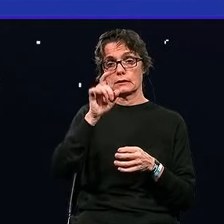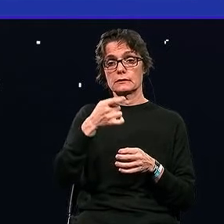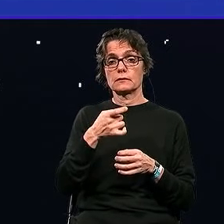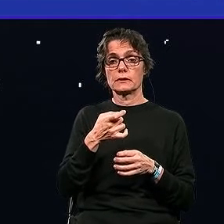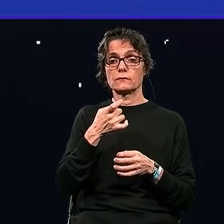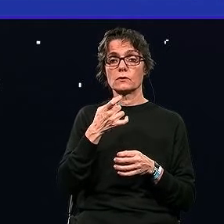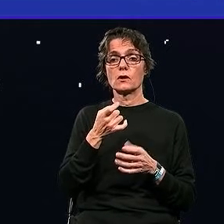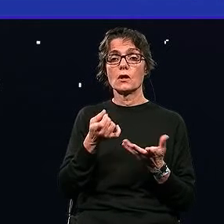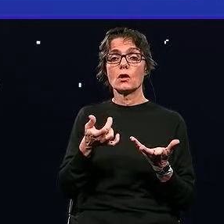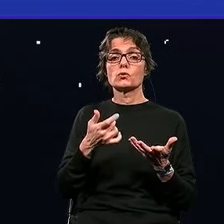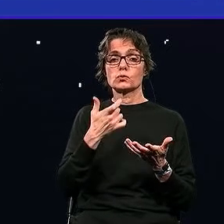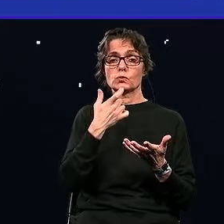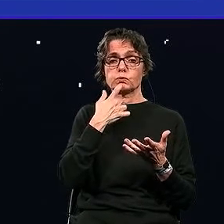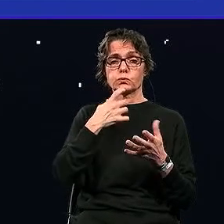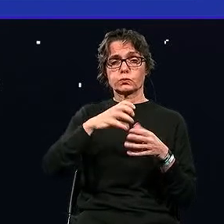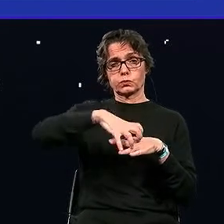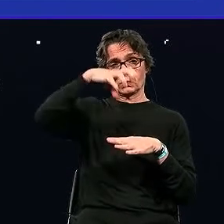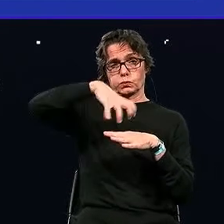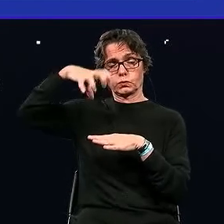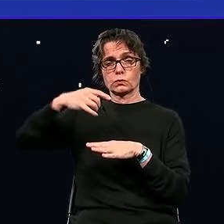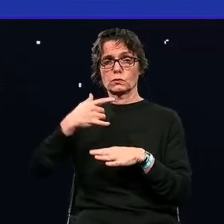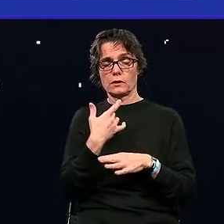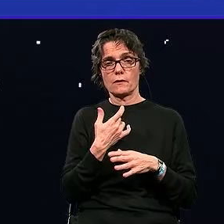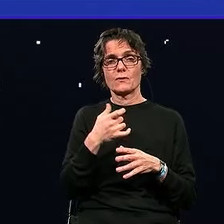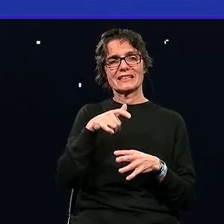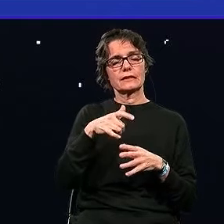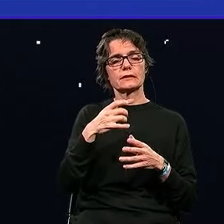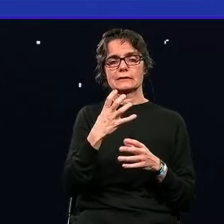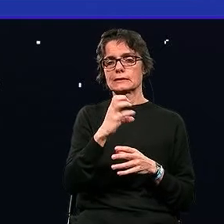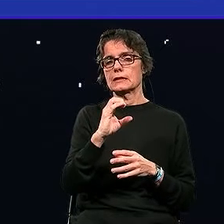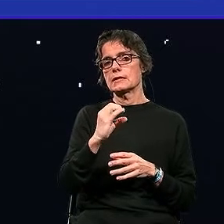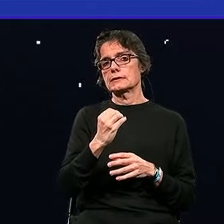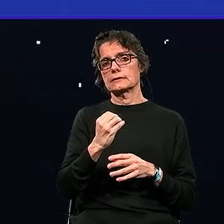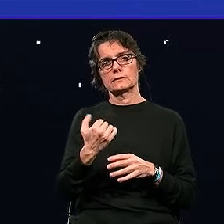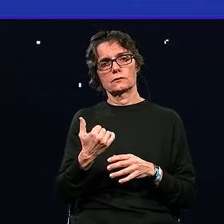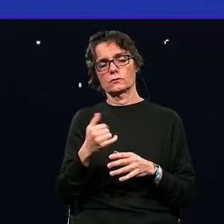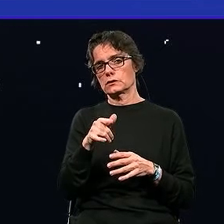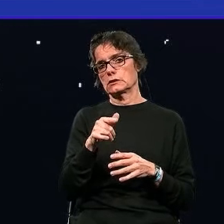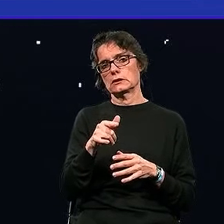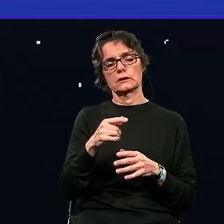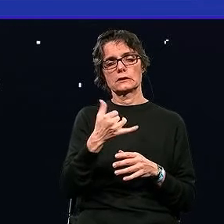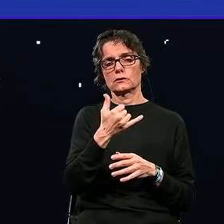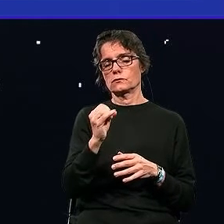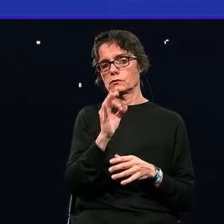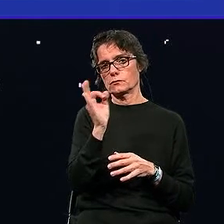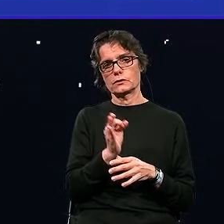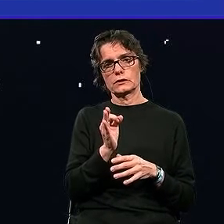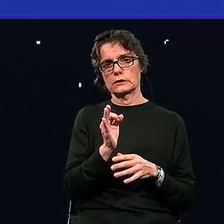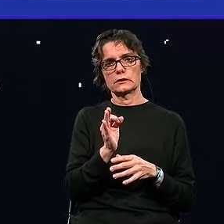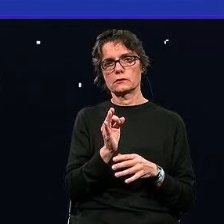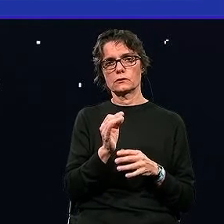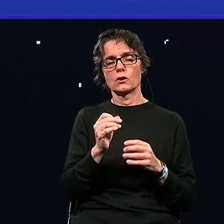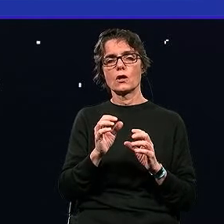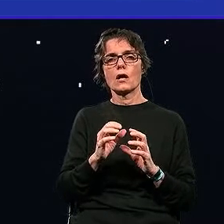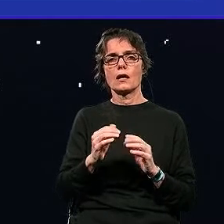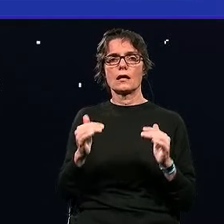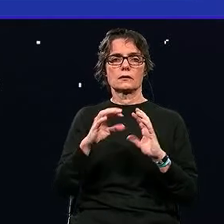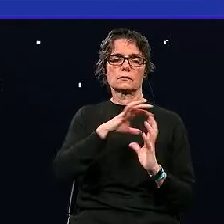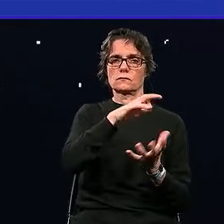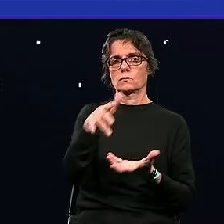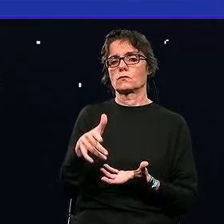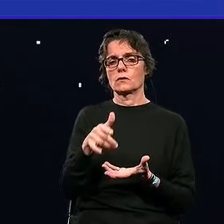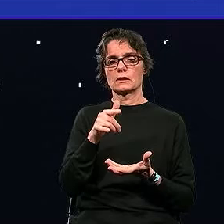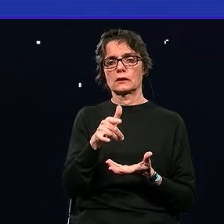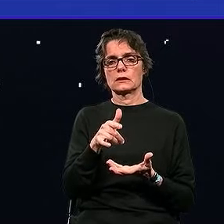pretty much everything out of concrete. It needs to be decarbonized. Concrete alone is about 2% of all global emissions. And people are looking at